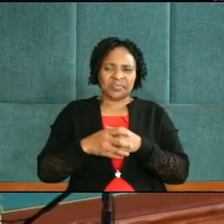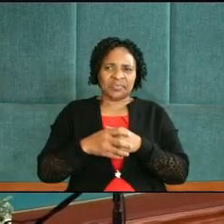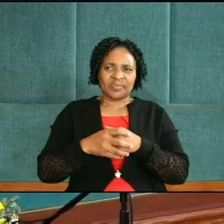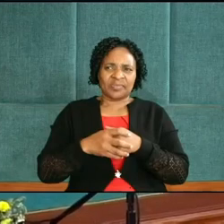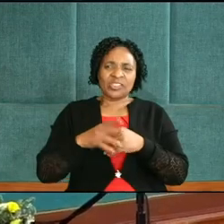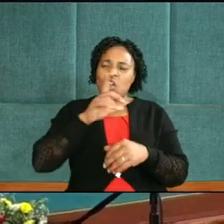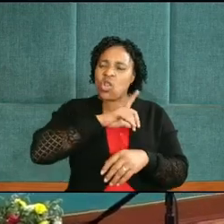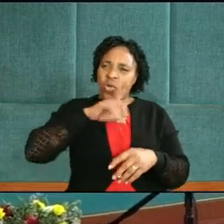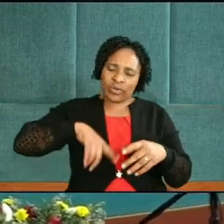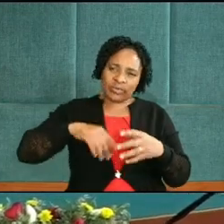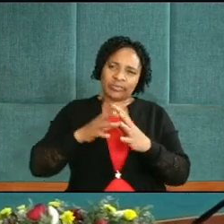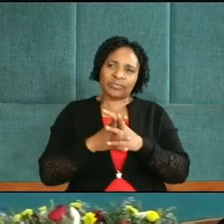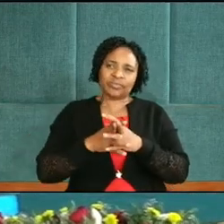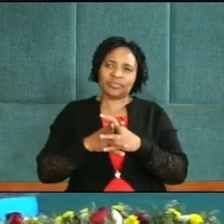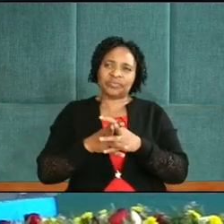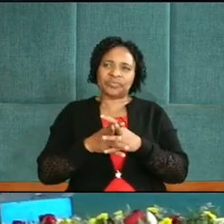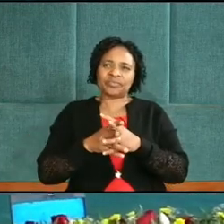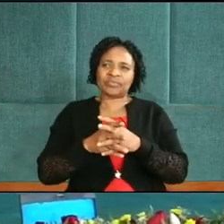Lord,